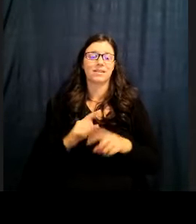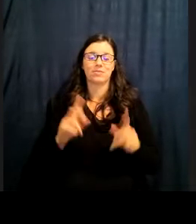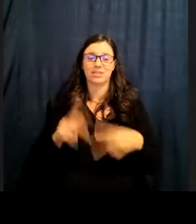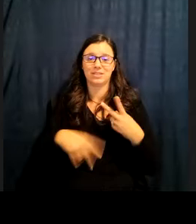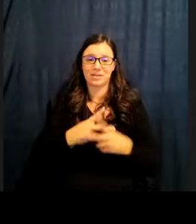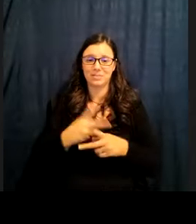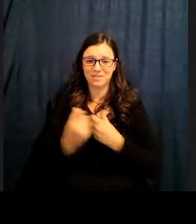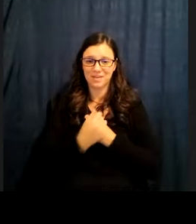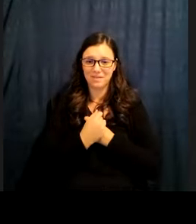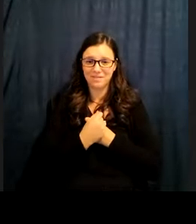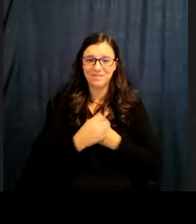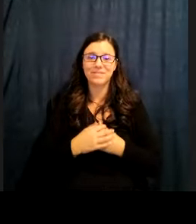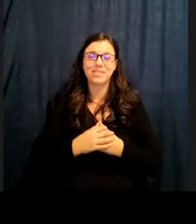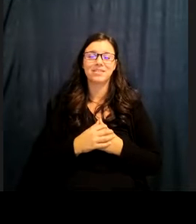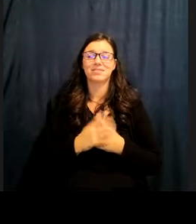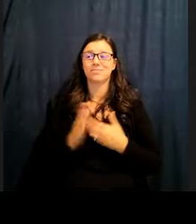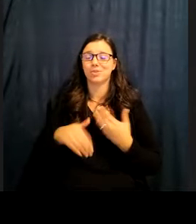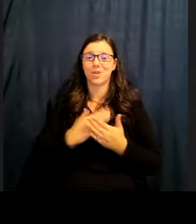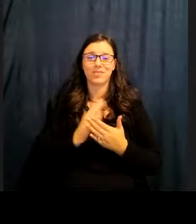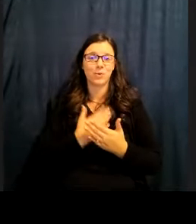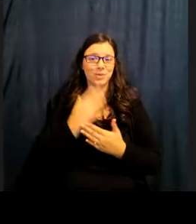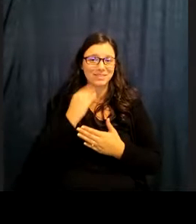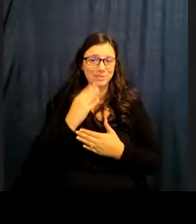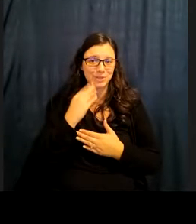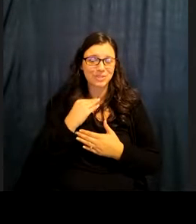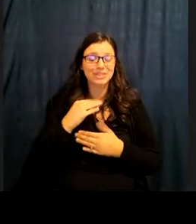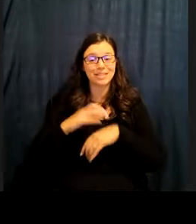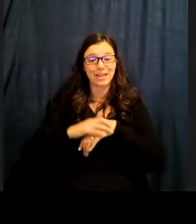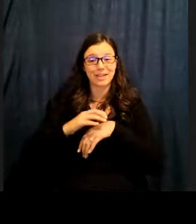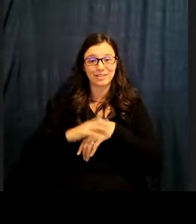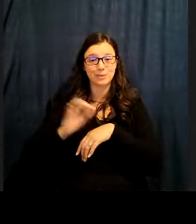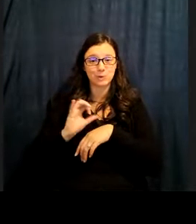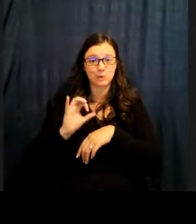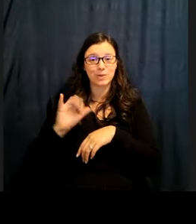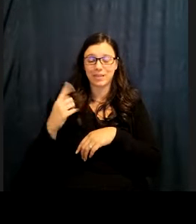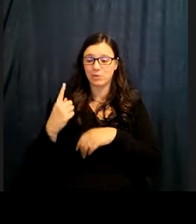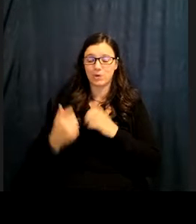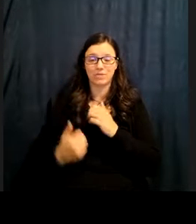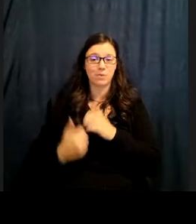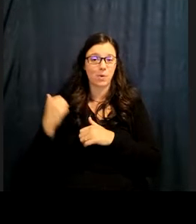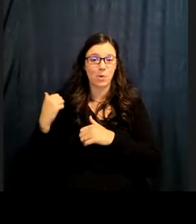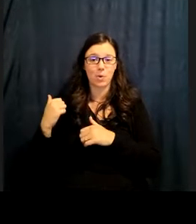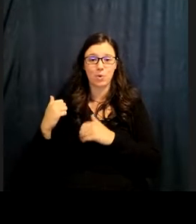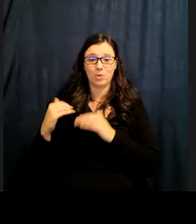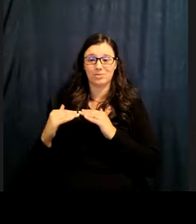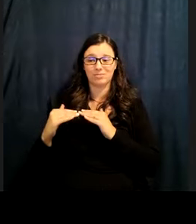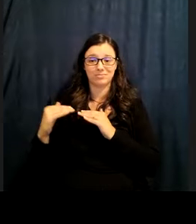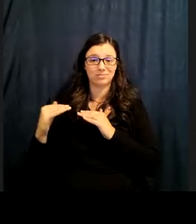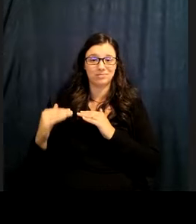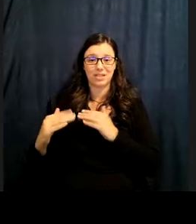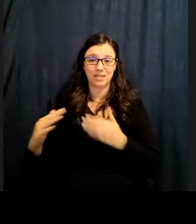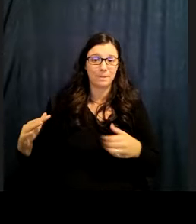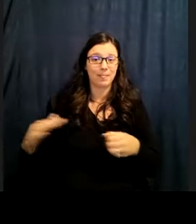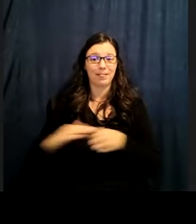love, all of our experiences. And actually English is one of the most plastic and complete languages on